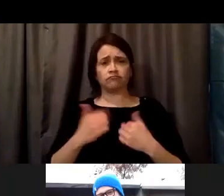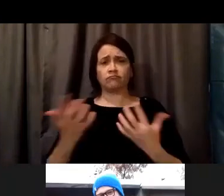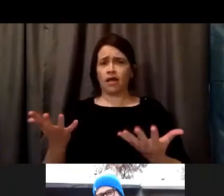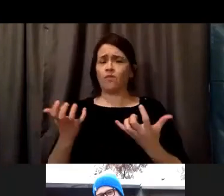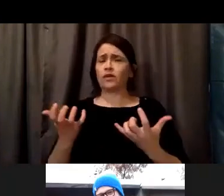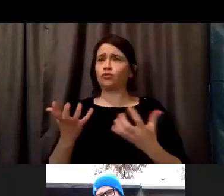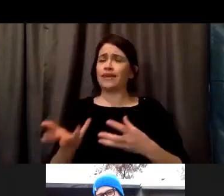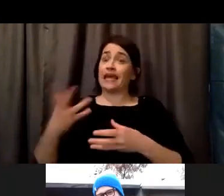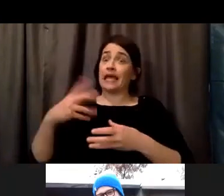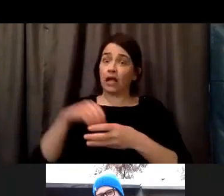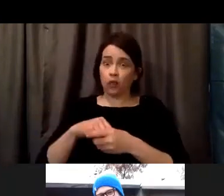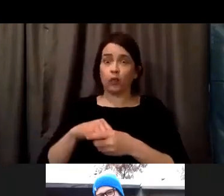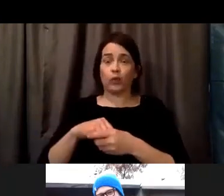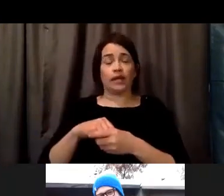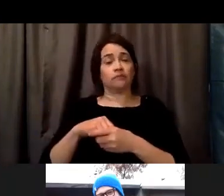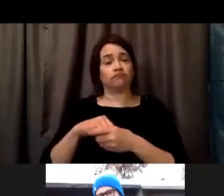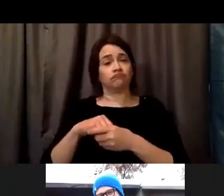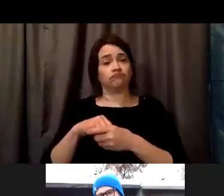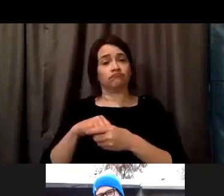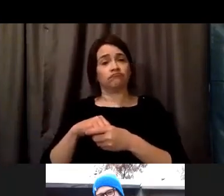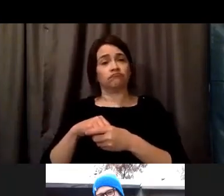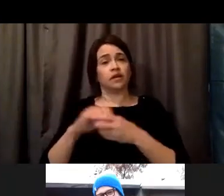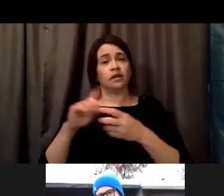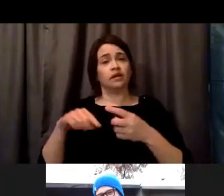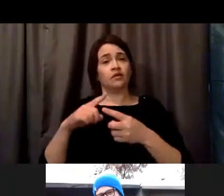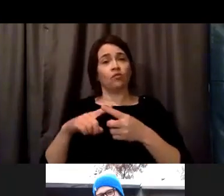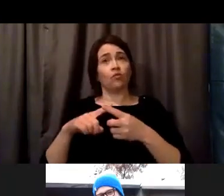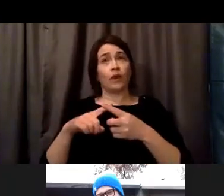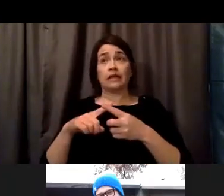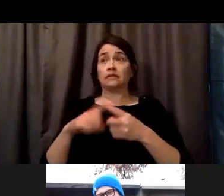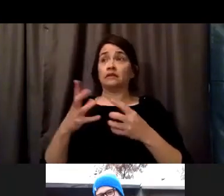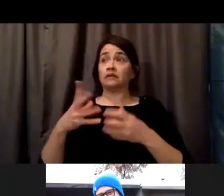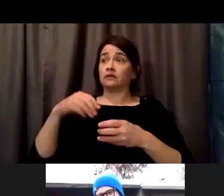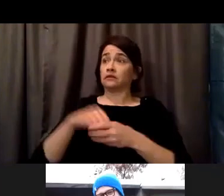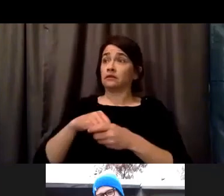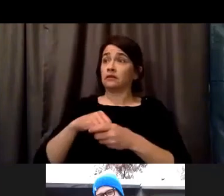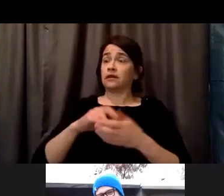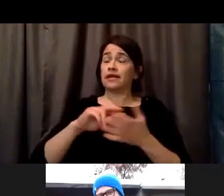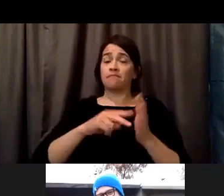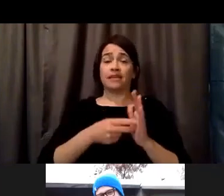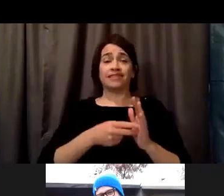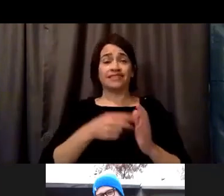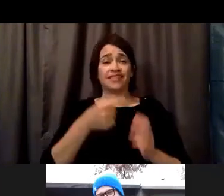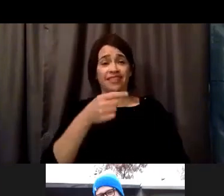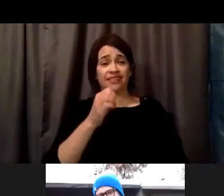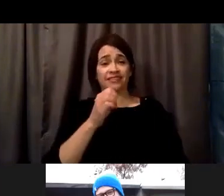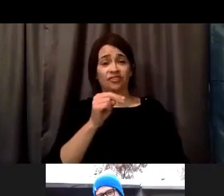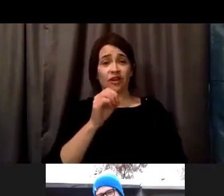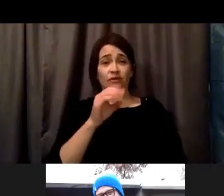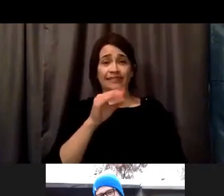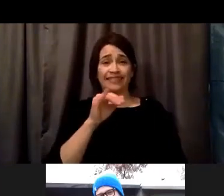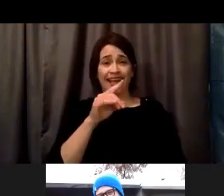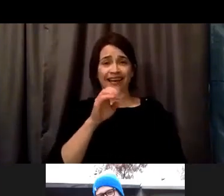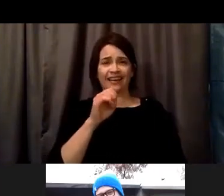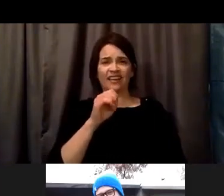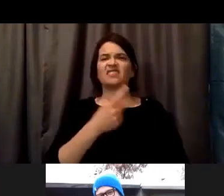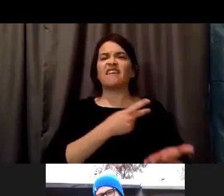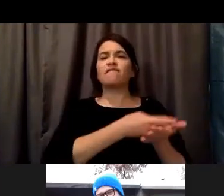Is to be included. Because when we're included, it means that the genocide failed. Because when we're not